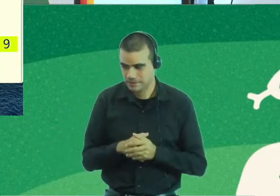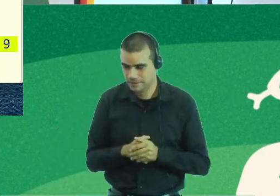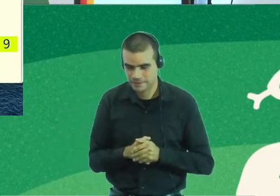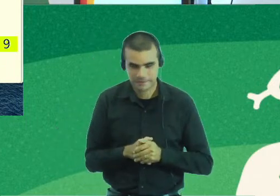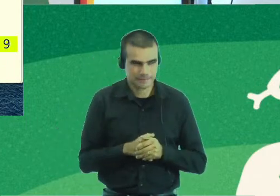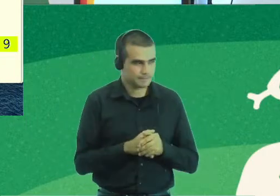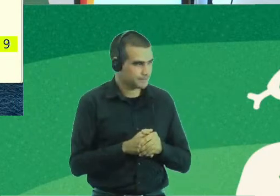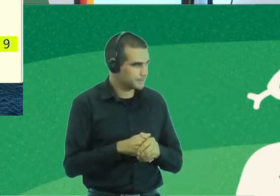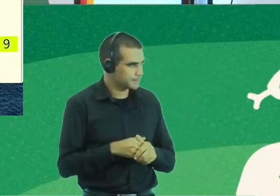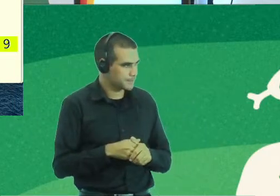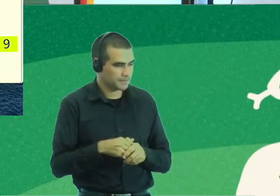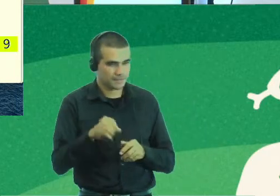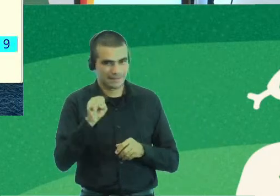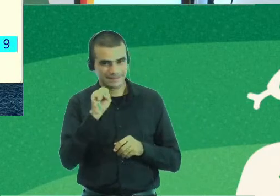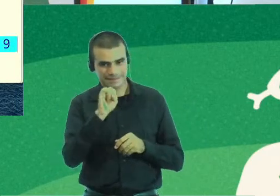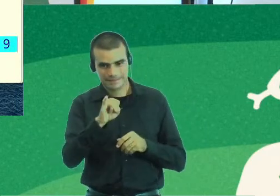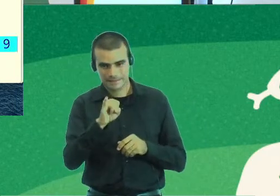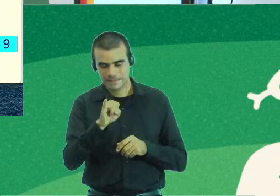is